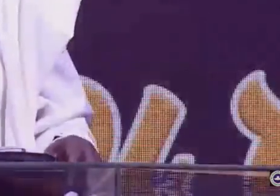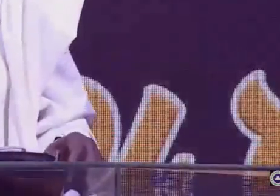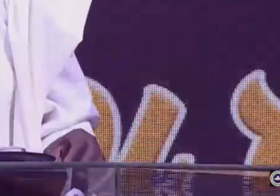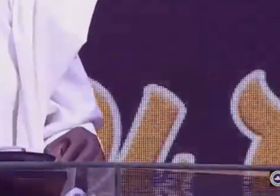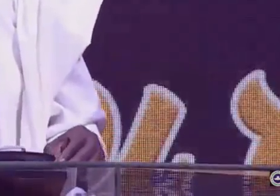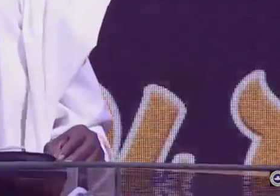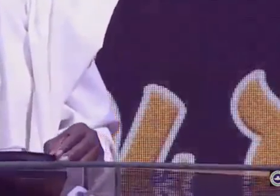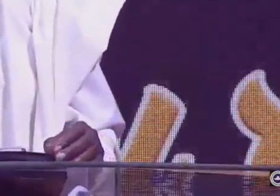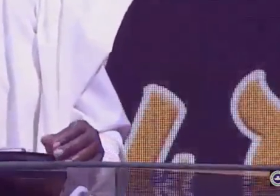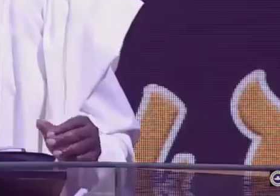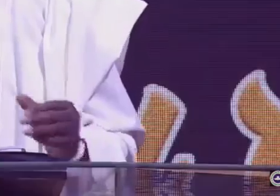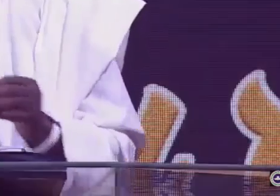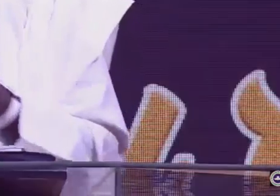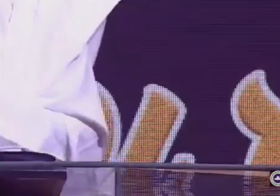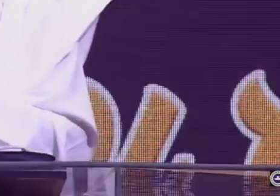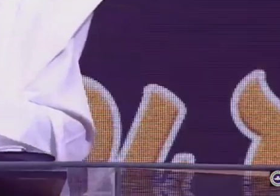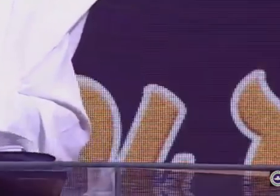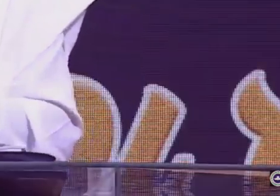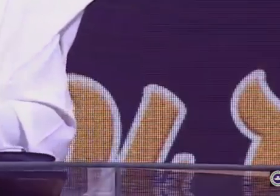Let somebody shout hallelujah.